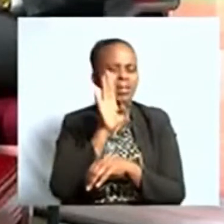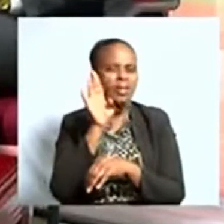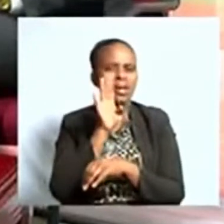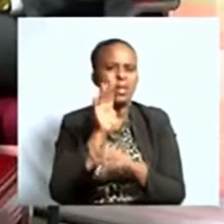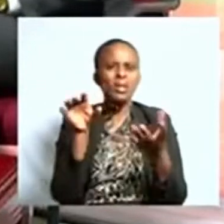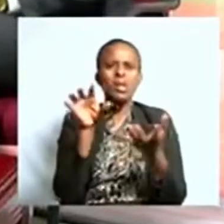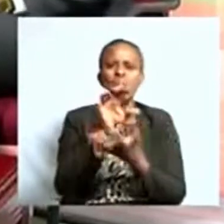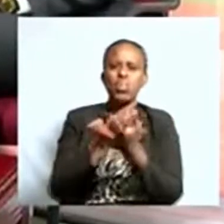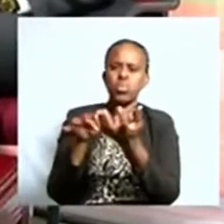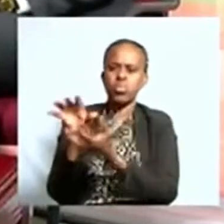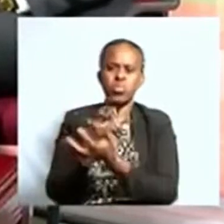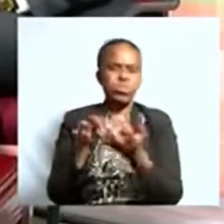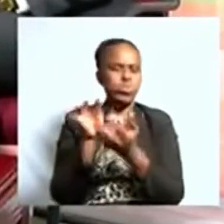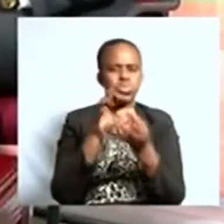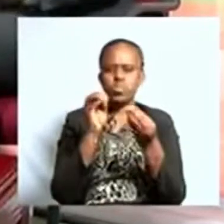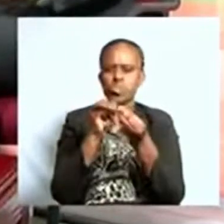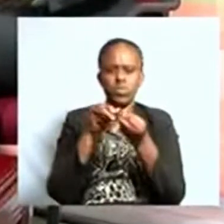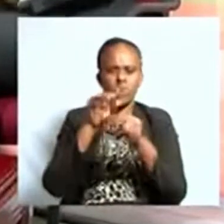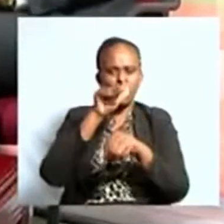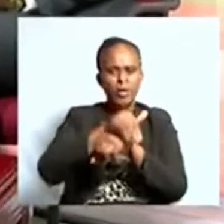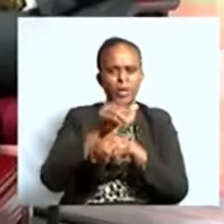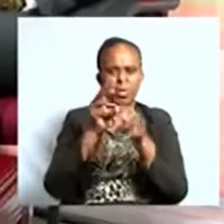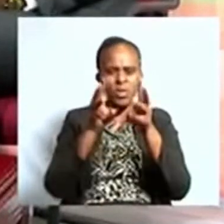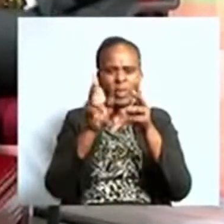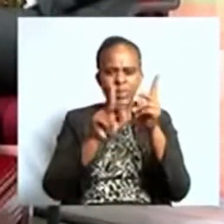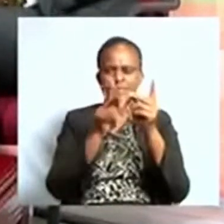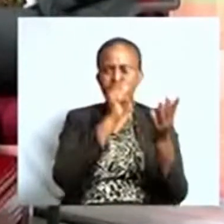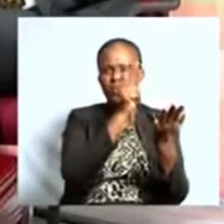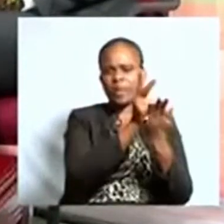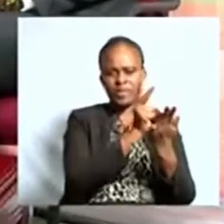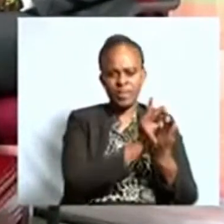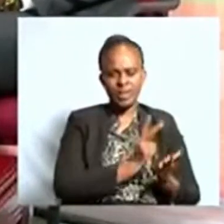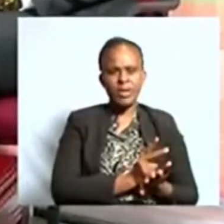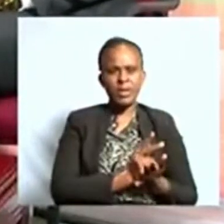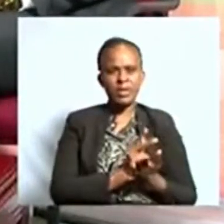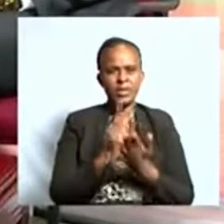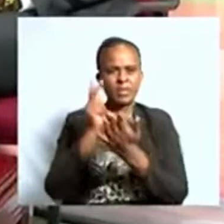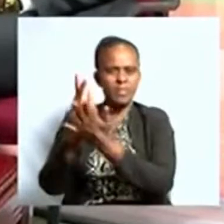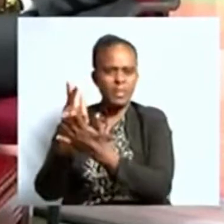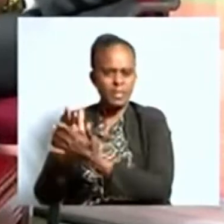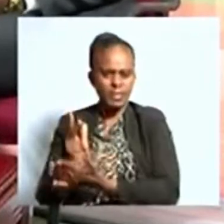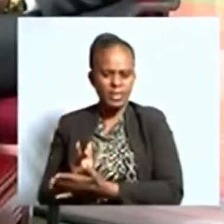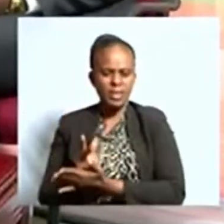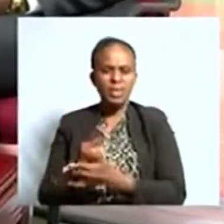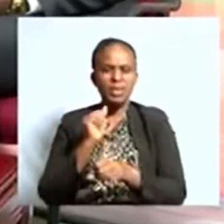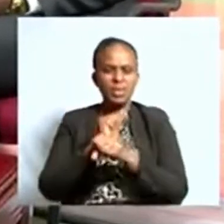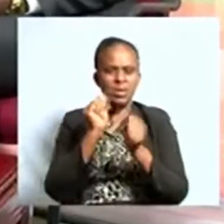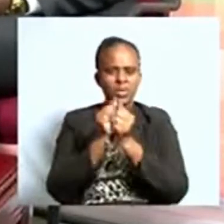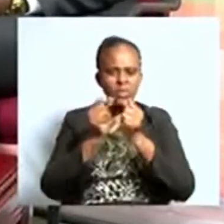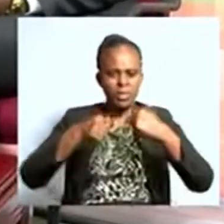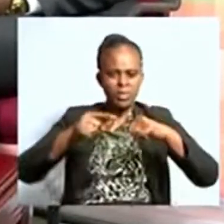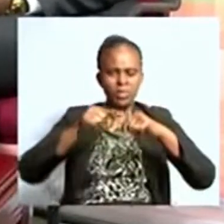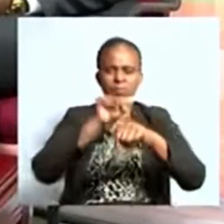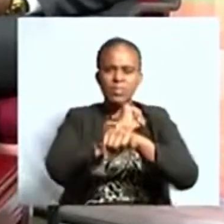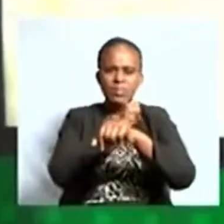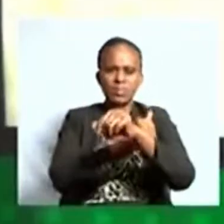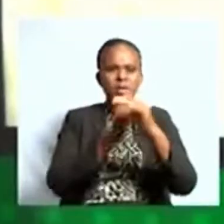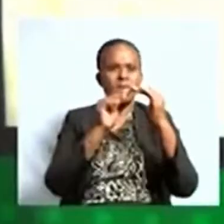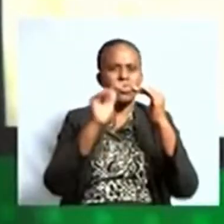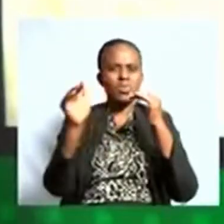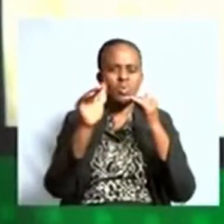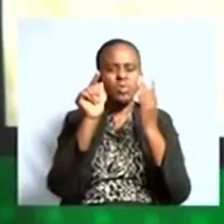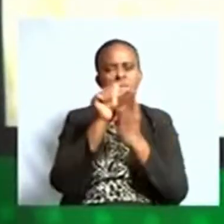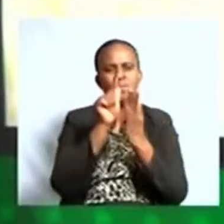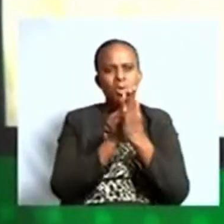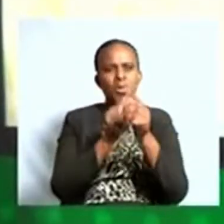There's confusion in the night, the way people just park. How are you working with the local authorities? It's these levels of lawlessness.